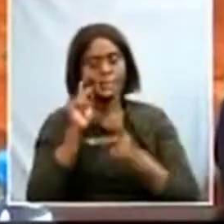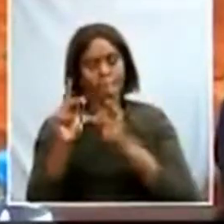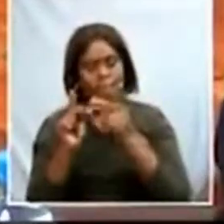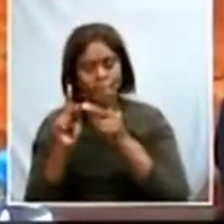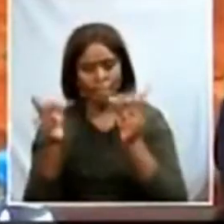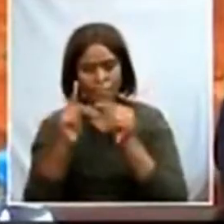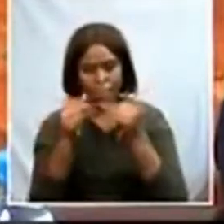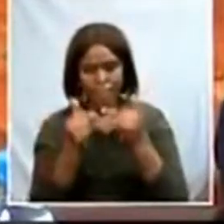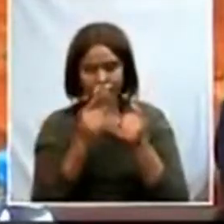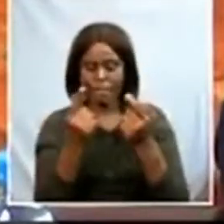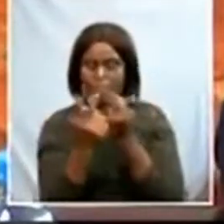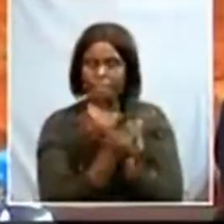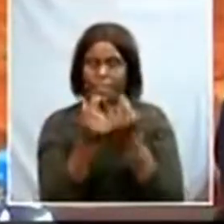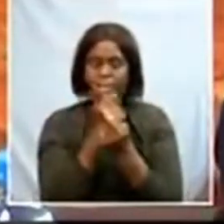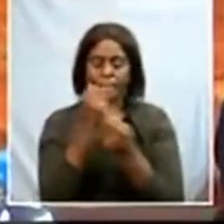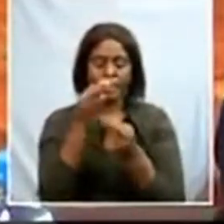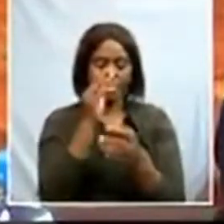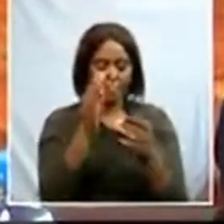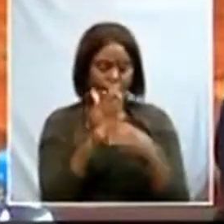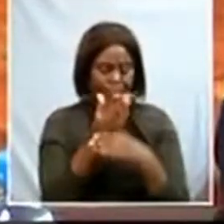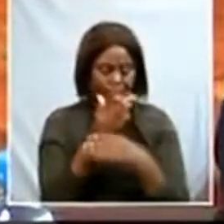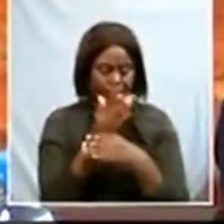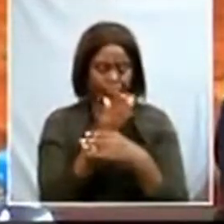it comes to change of business plan.